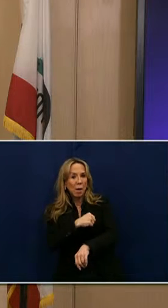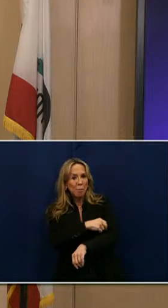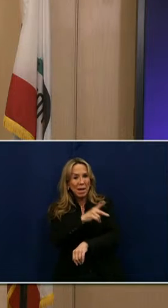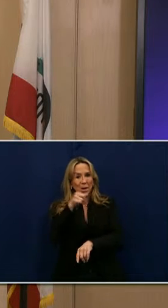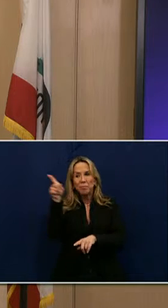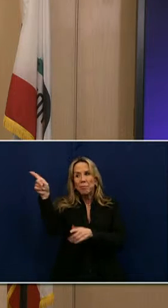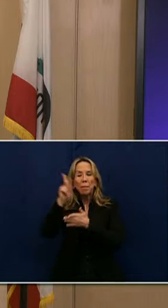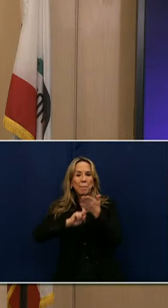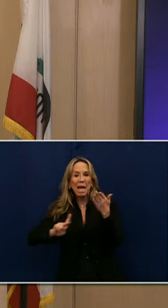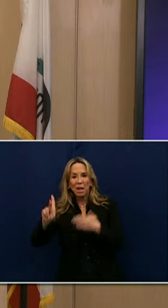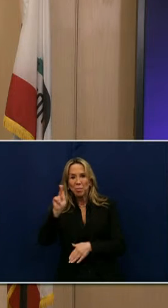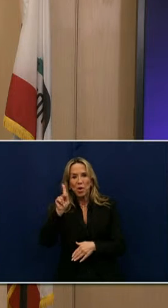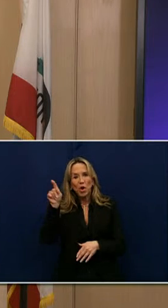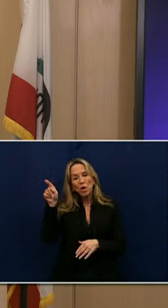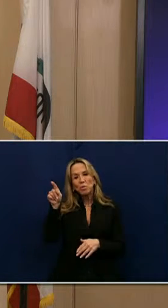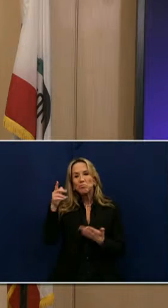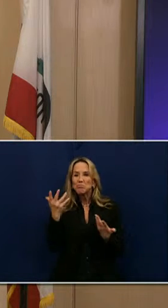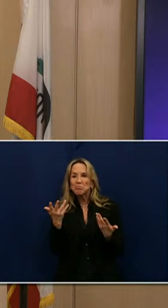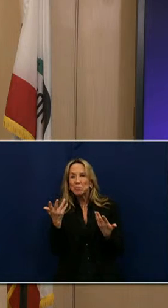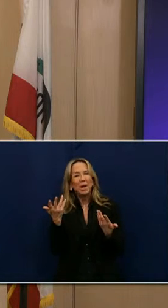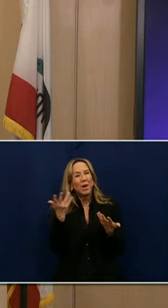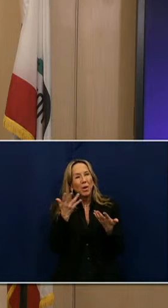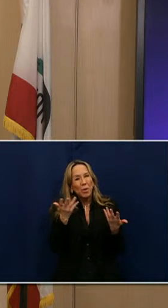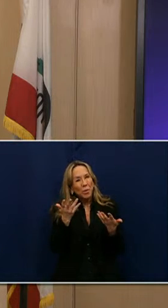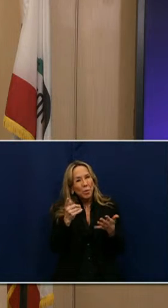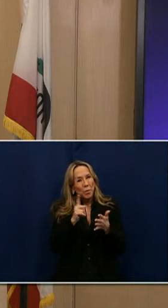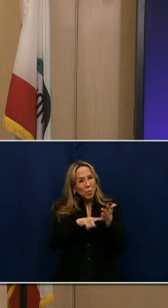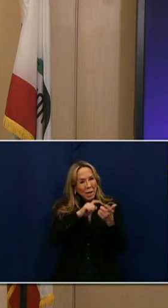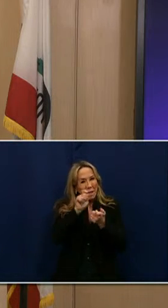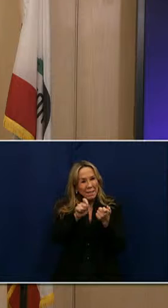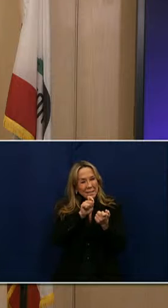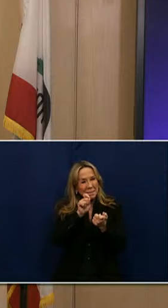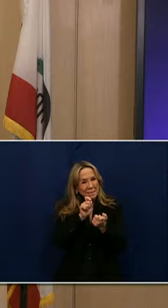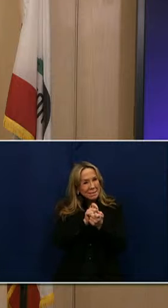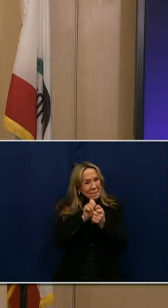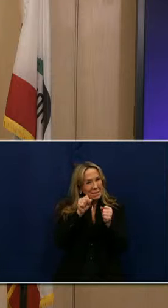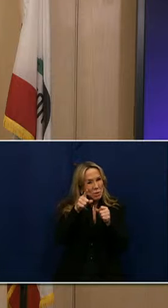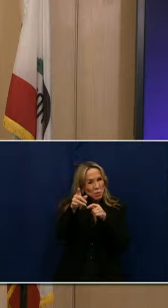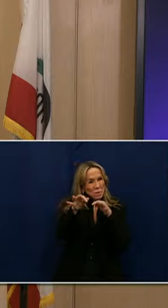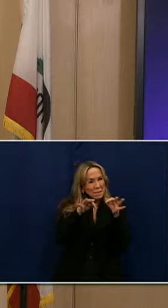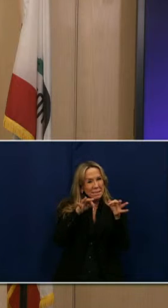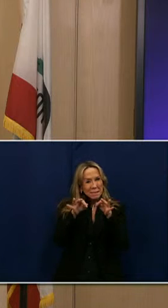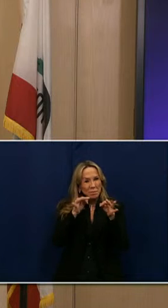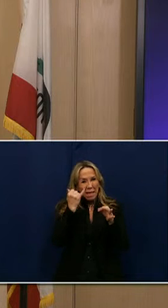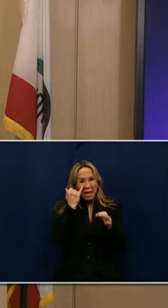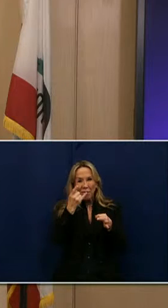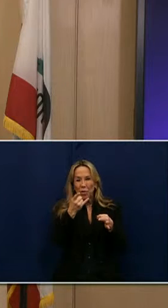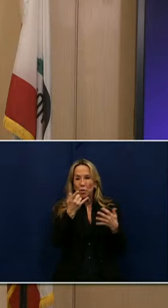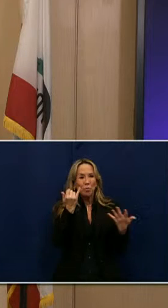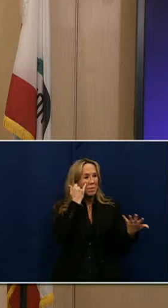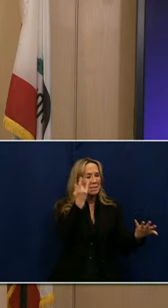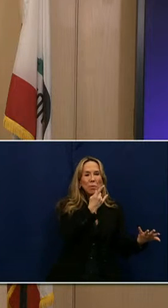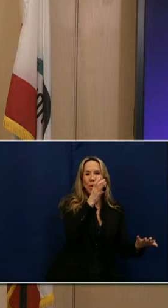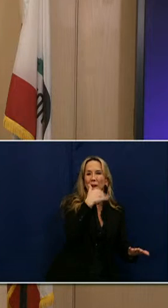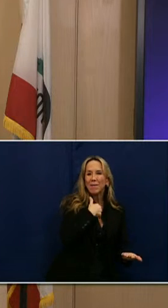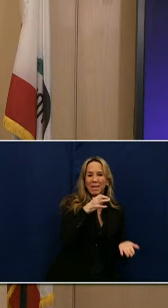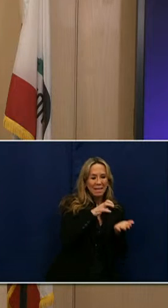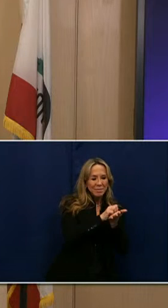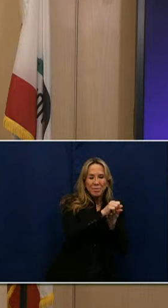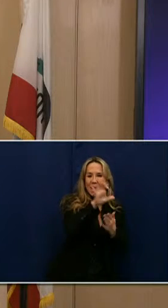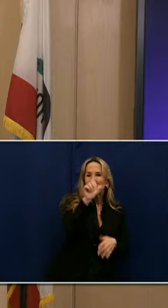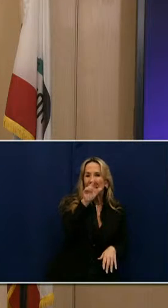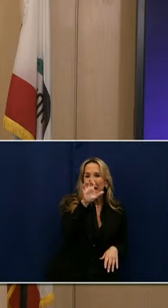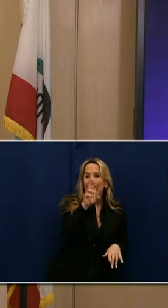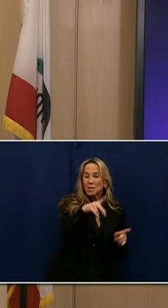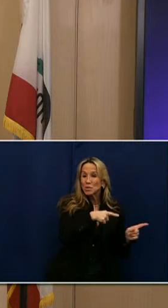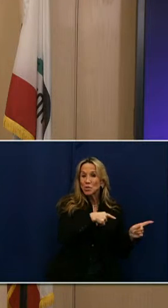at Palomar? To what extent can you justify delaying someone's cancer surgery for someone